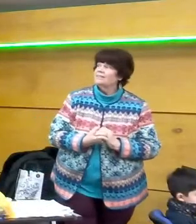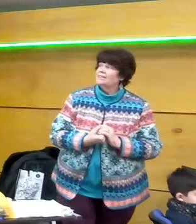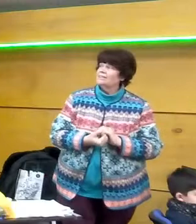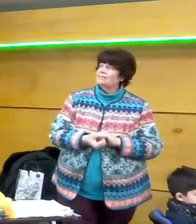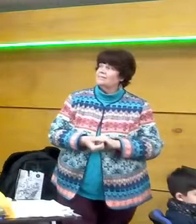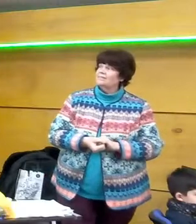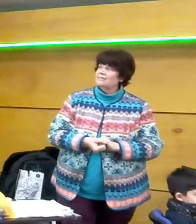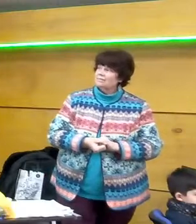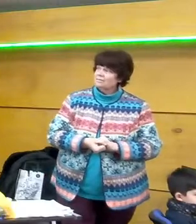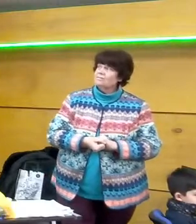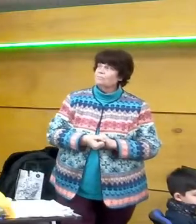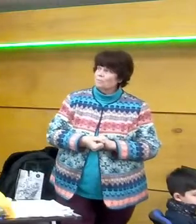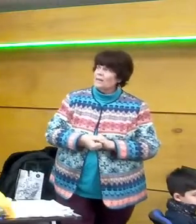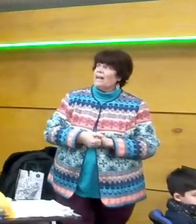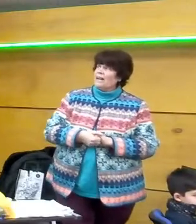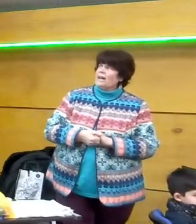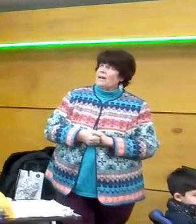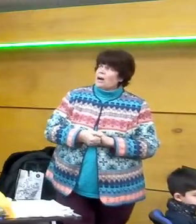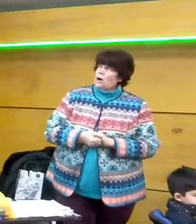Yeah.